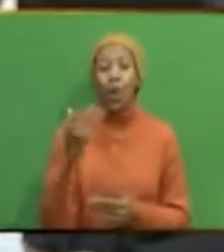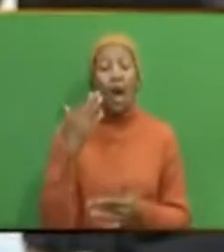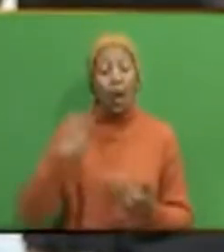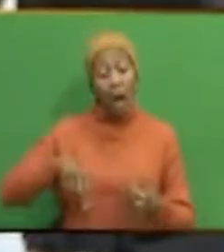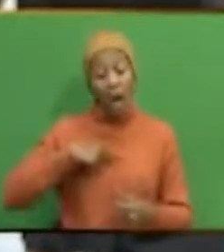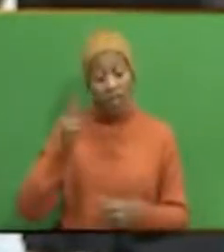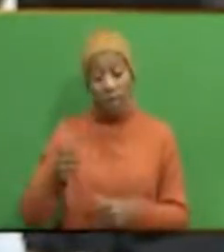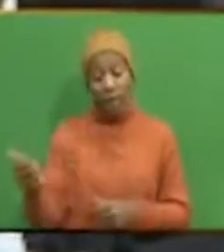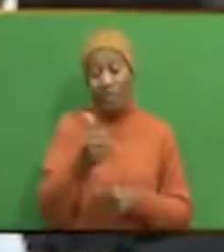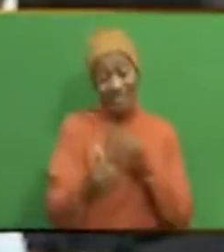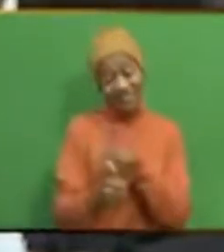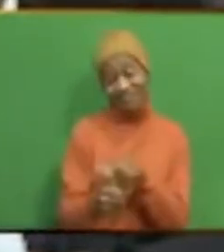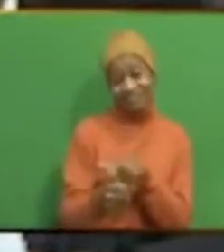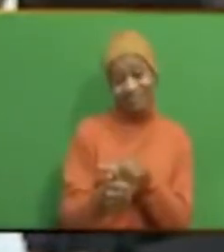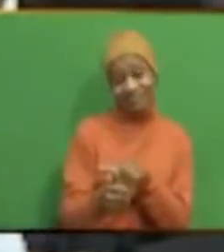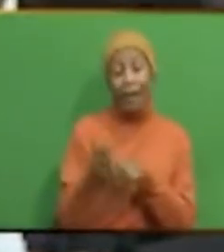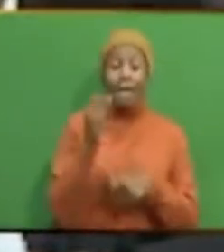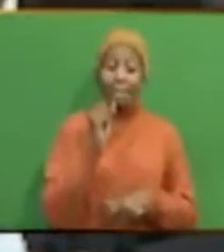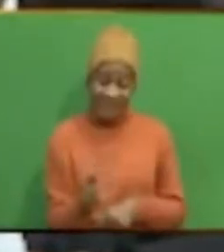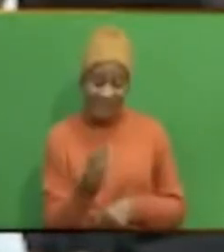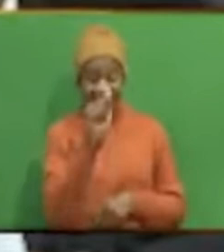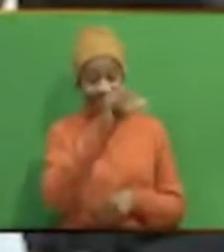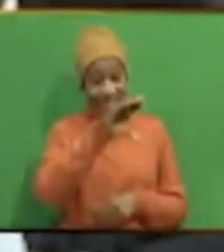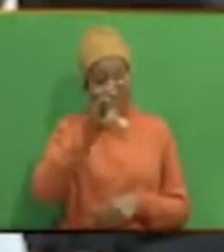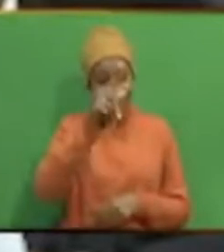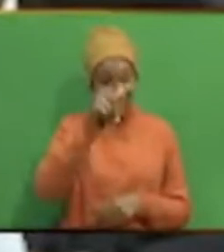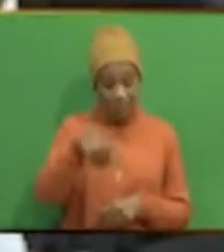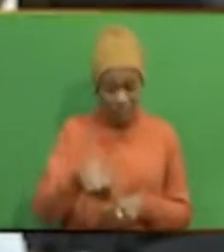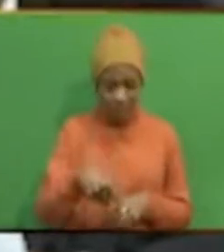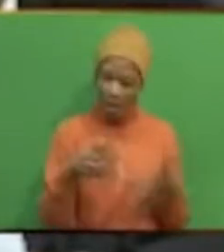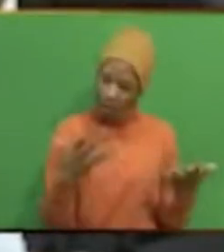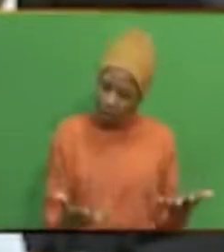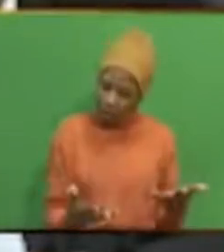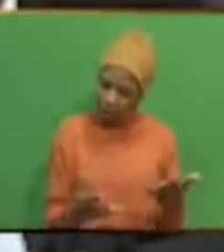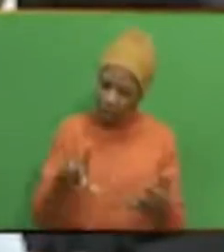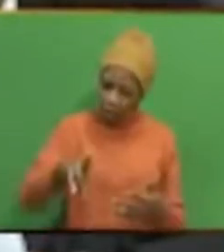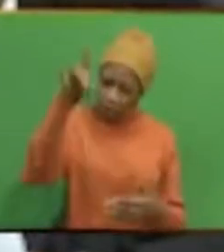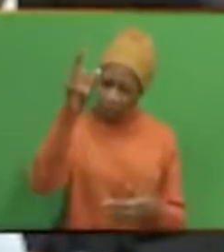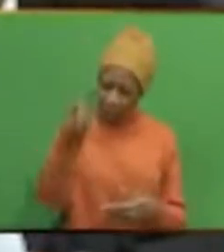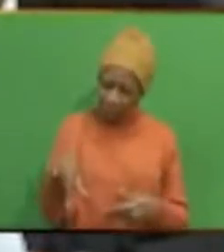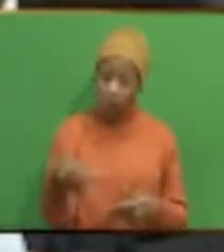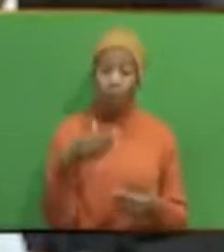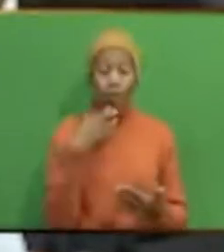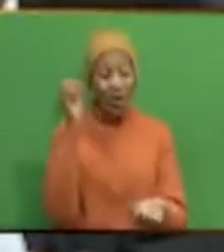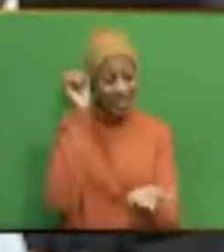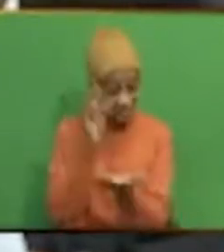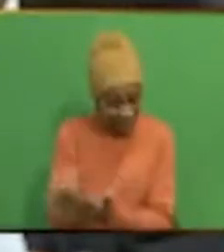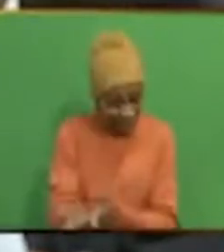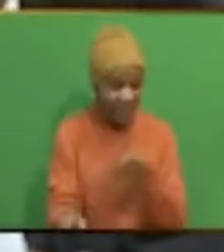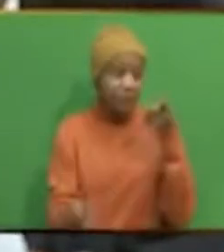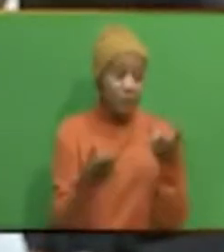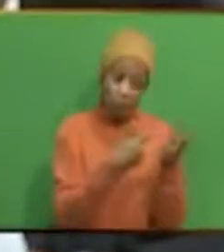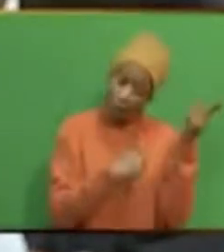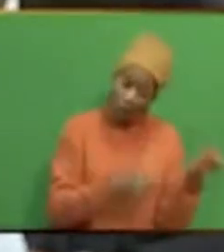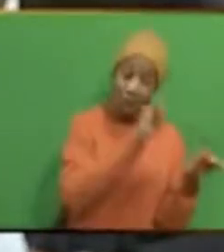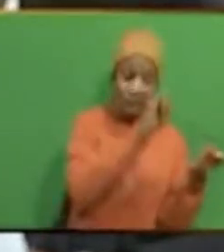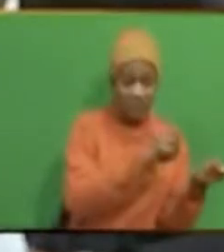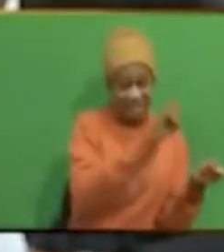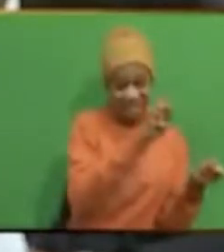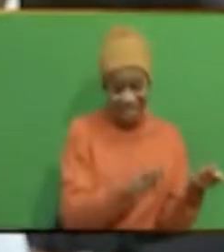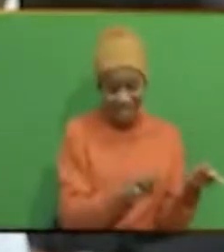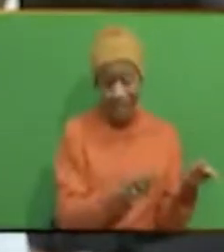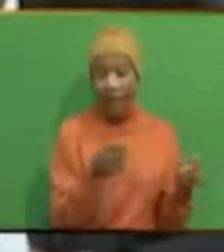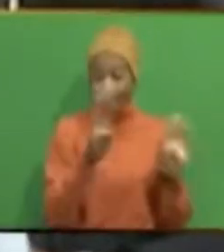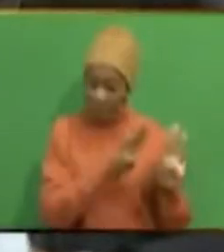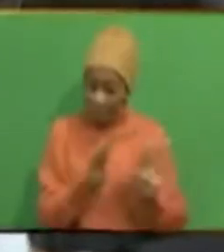constitutionally, as far as the ACDP is concerned, the prospect of a nominee who was removed from judicial office for gross